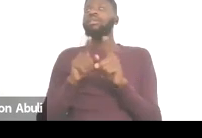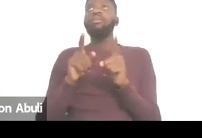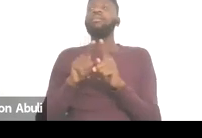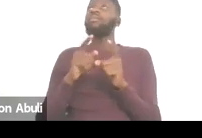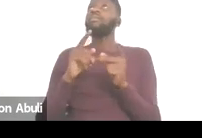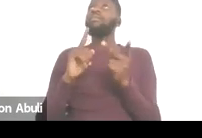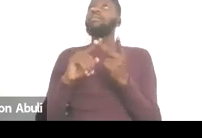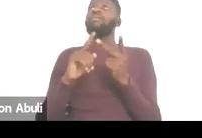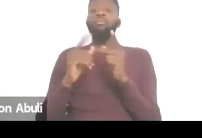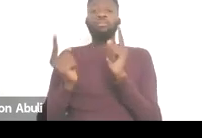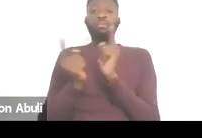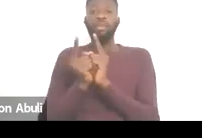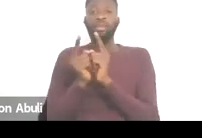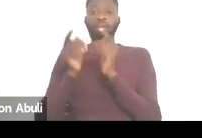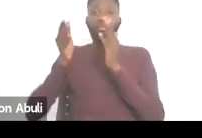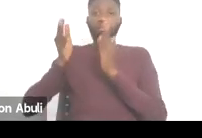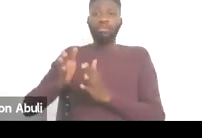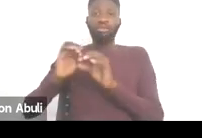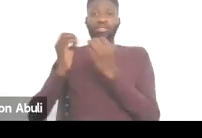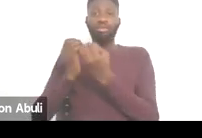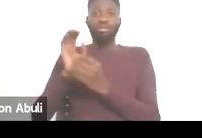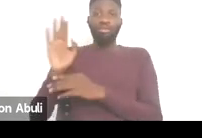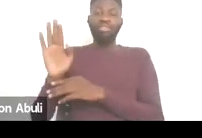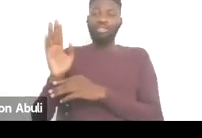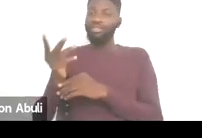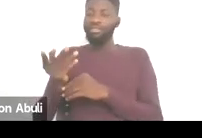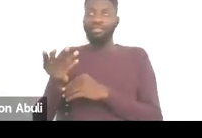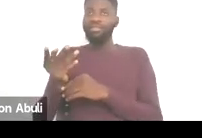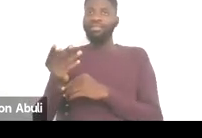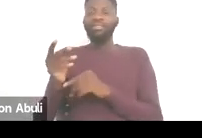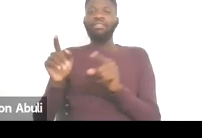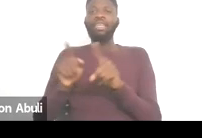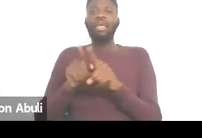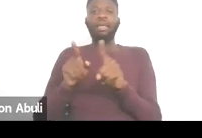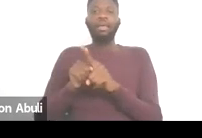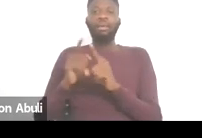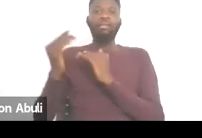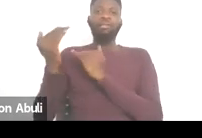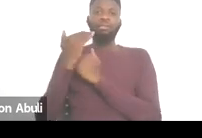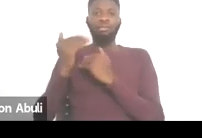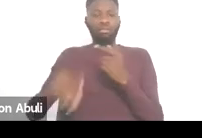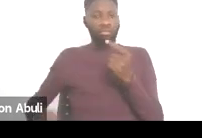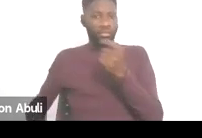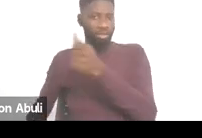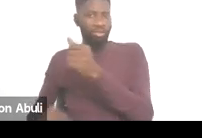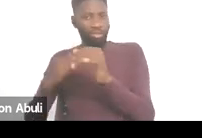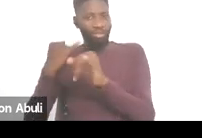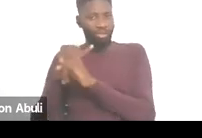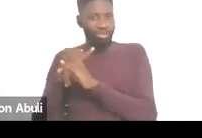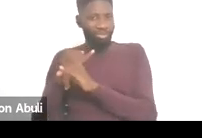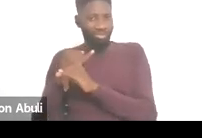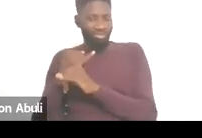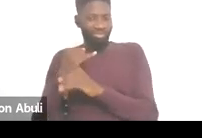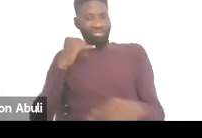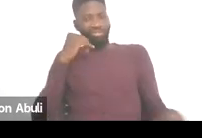met any of these people in this organization. And if I'm being asked to pay for this job, is this what